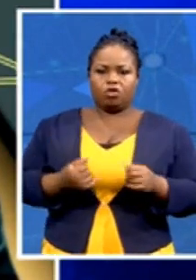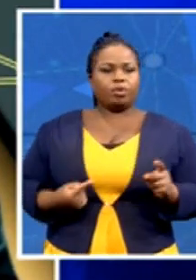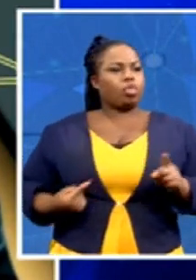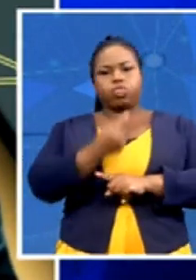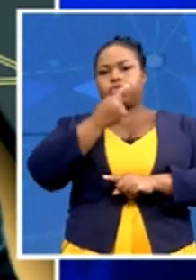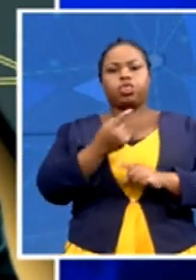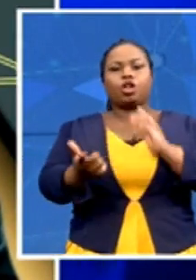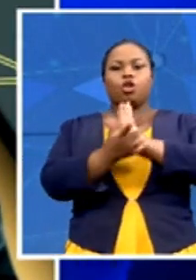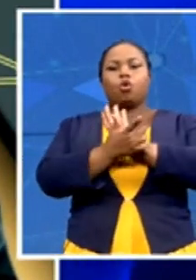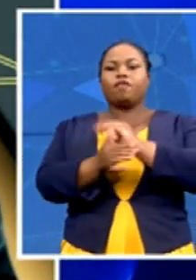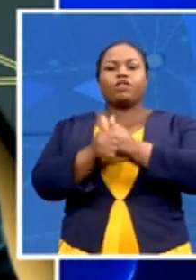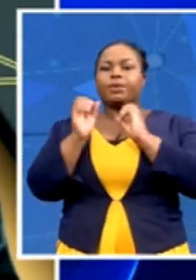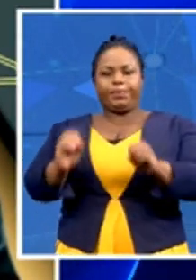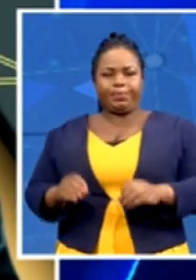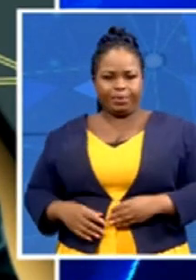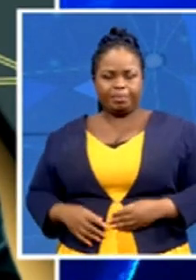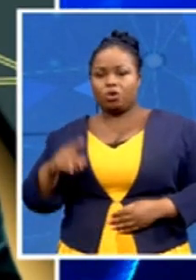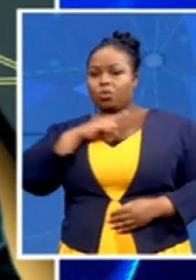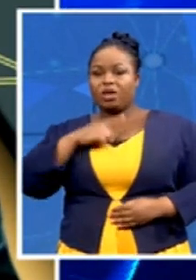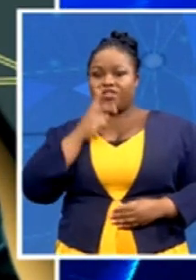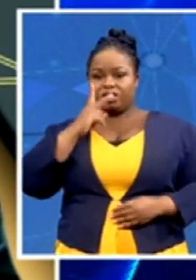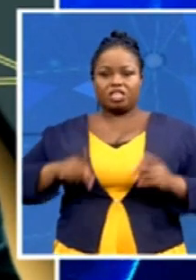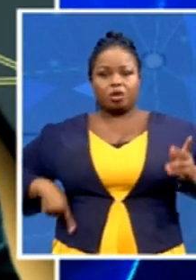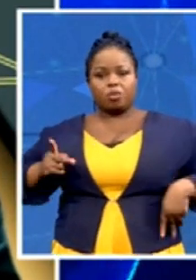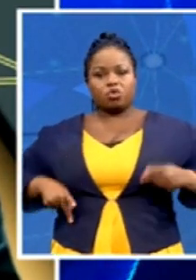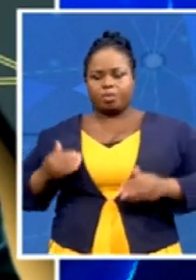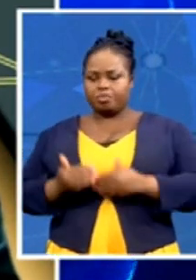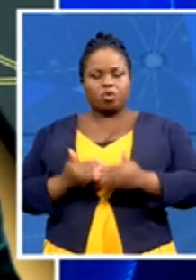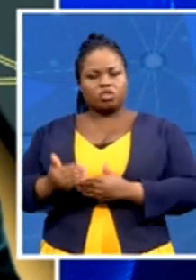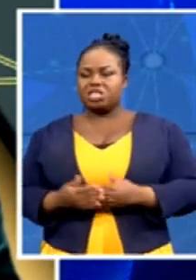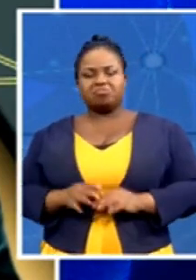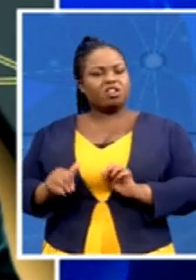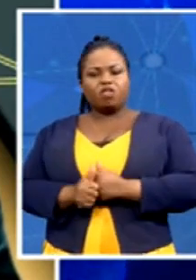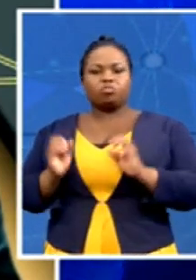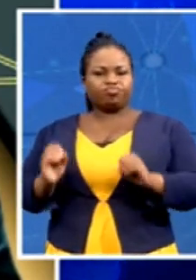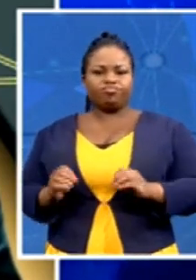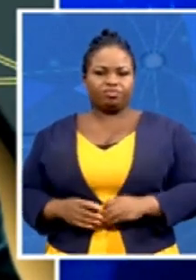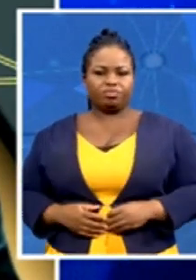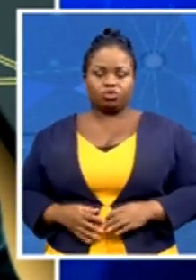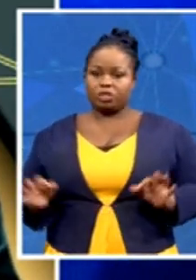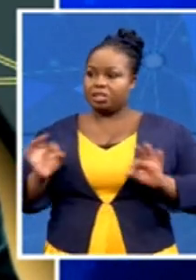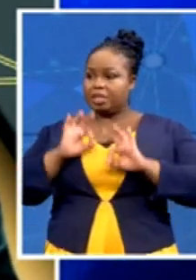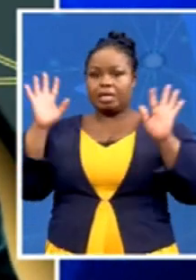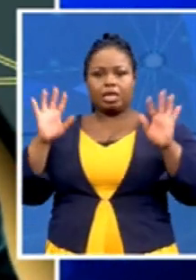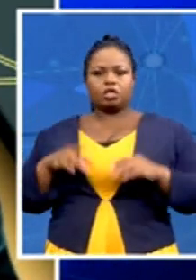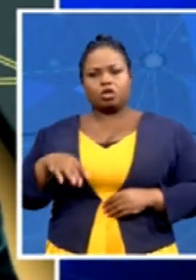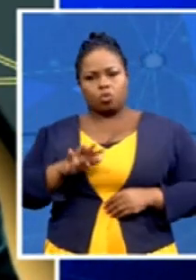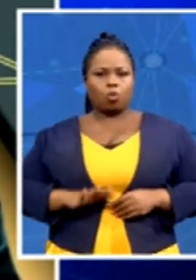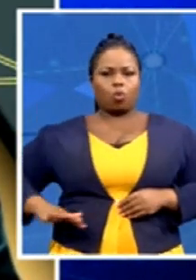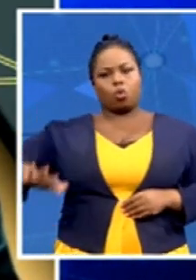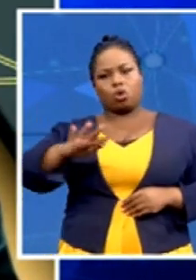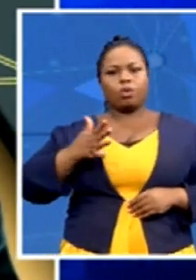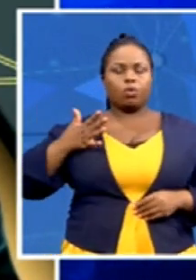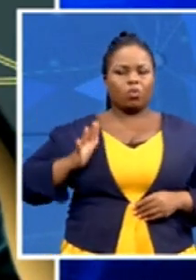the procurement process was not followed, and it was very clear that everybody wanted to give this contract to Digital Vibes.